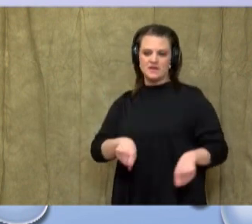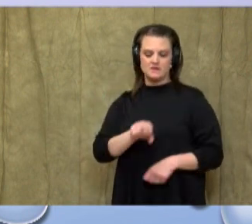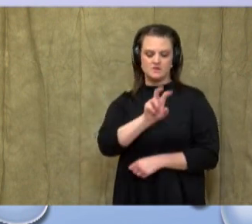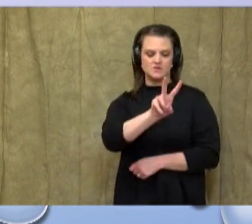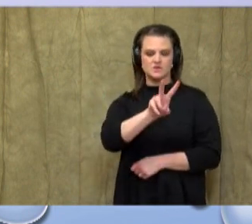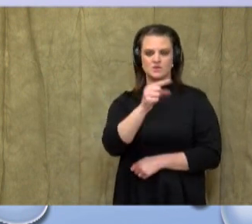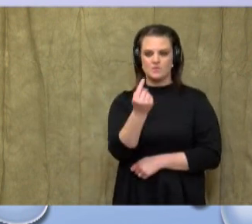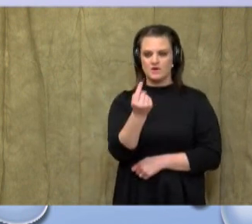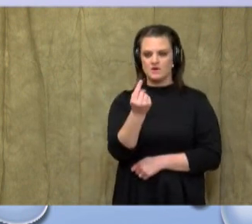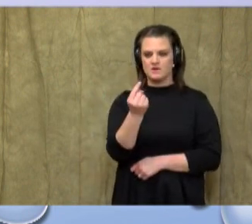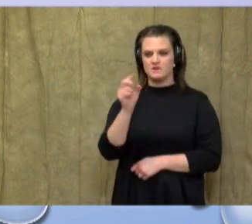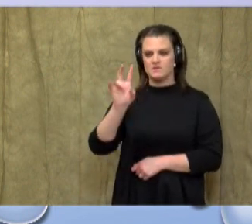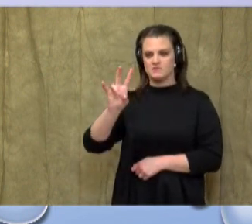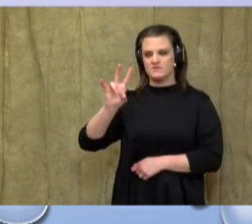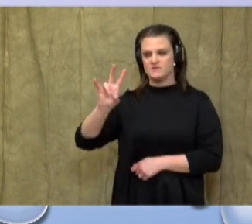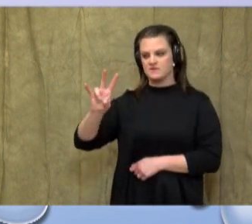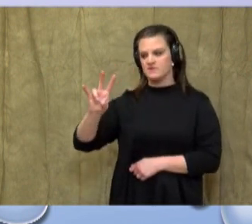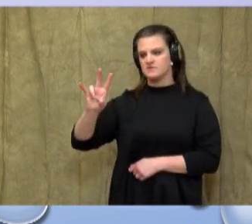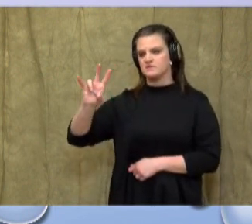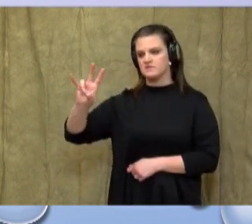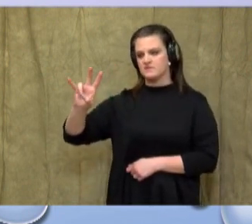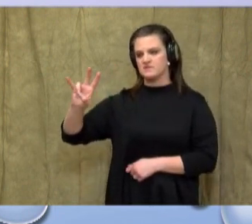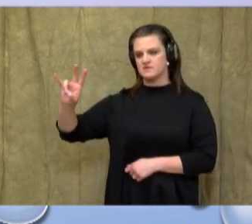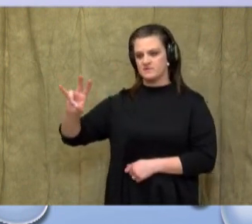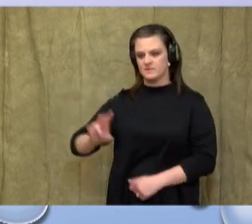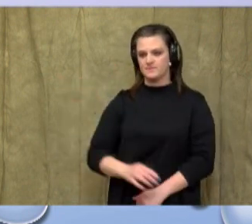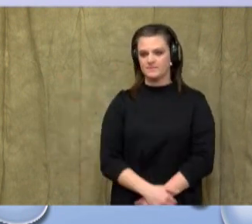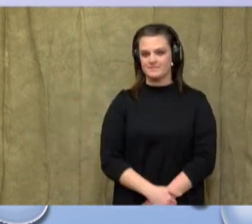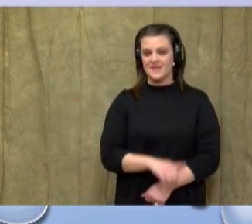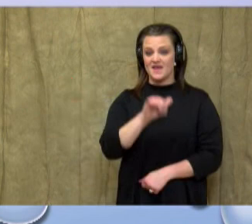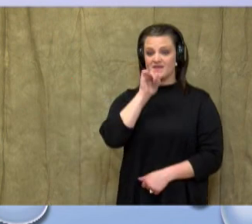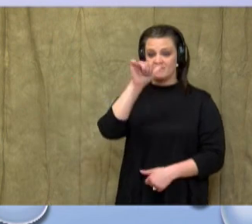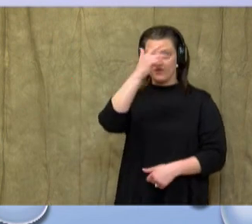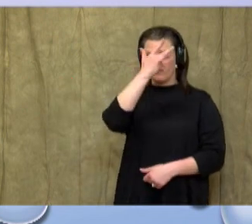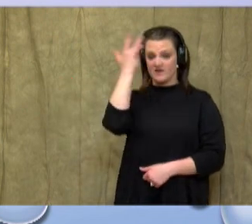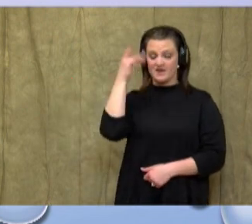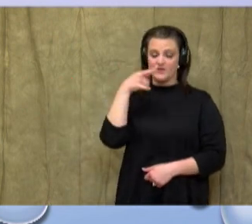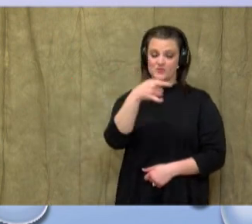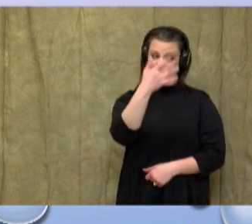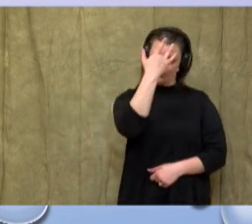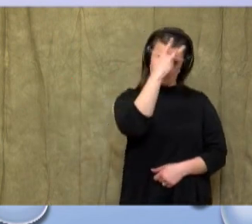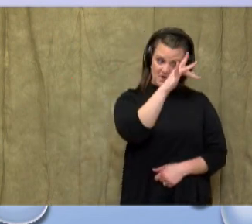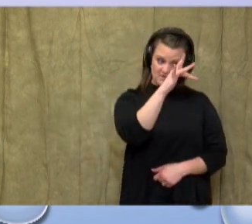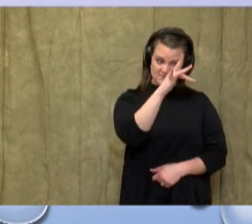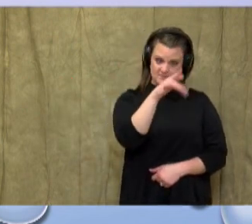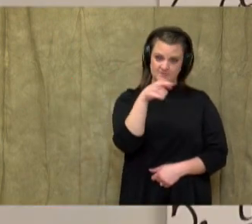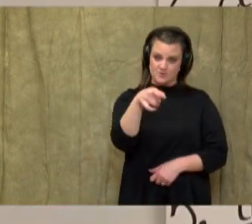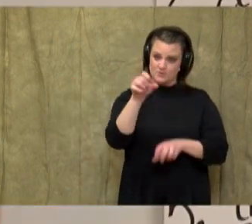221-7777. And don't forget, you are smart,